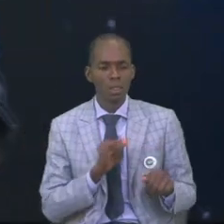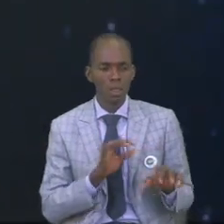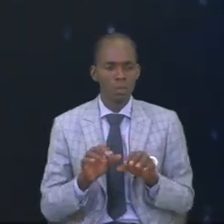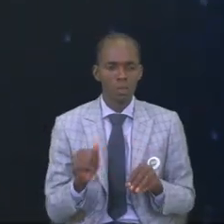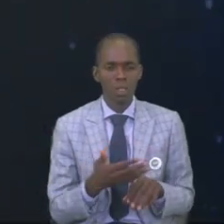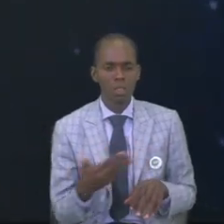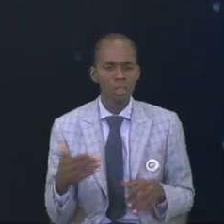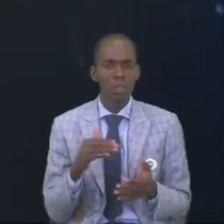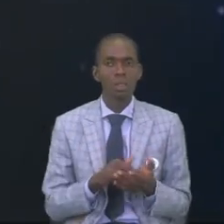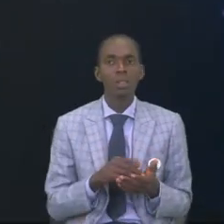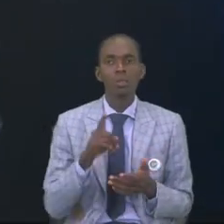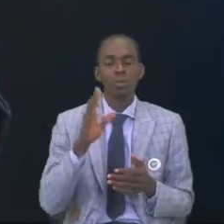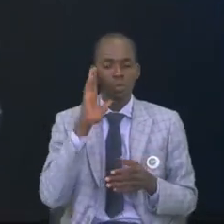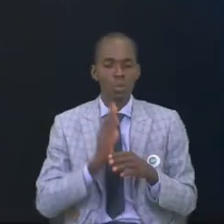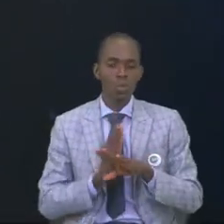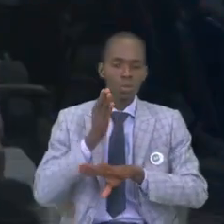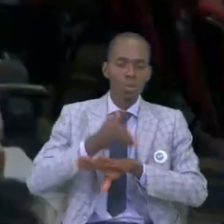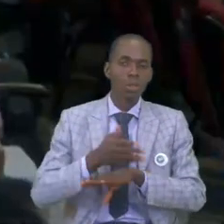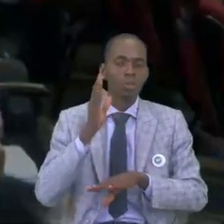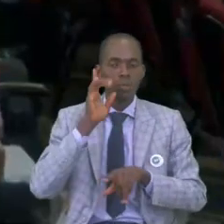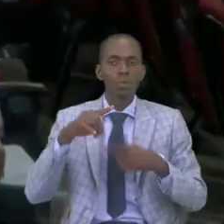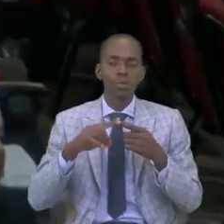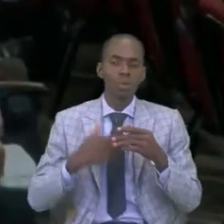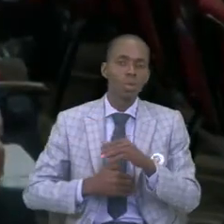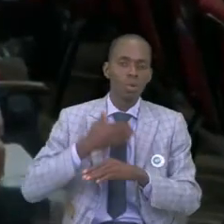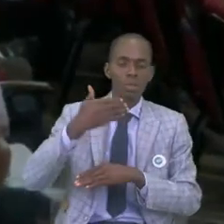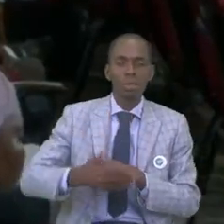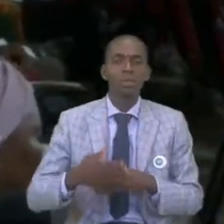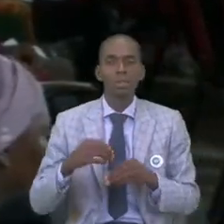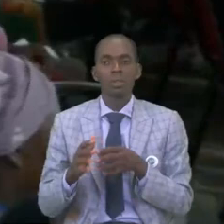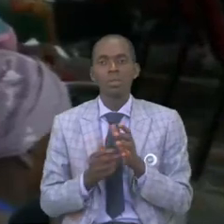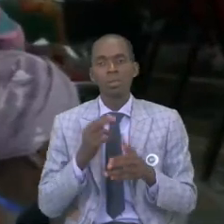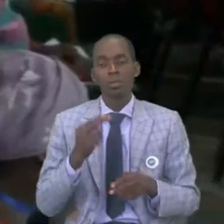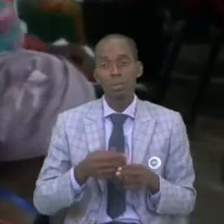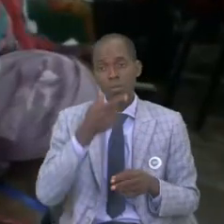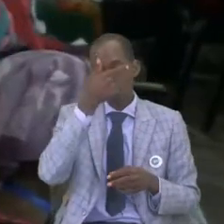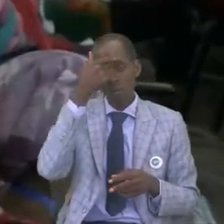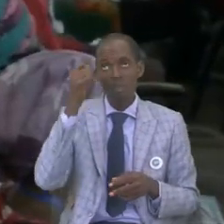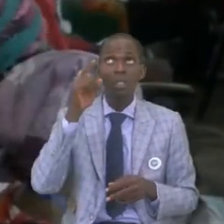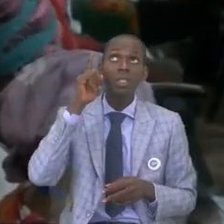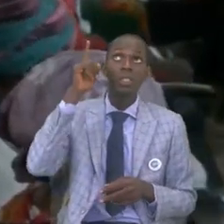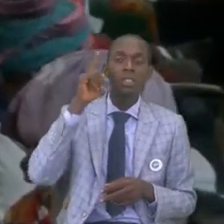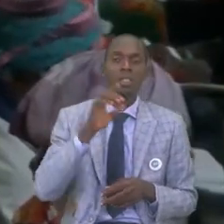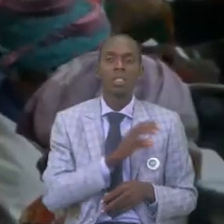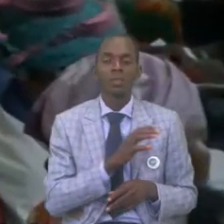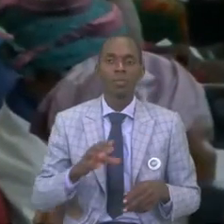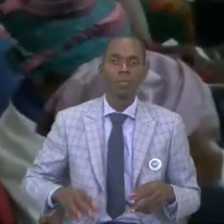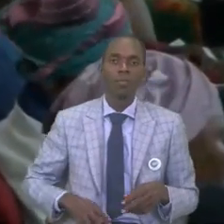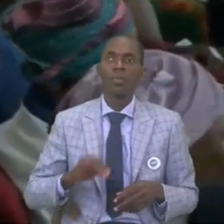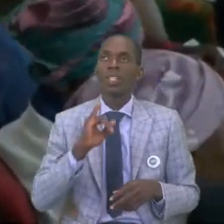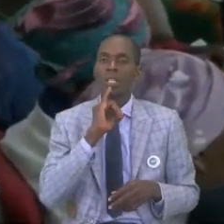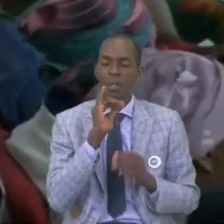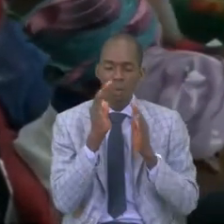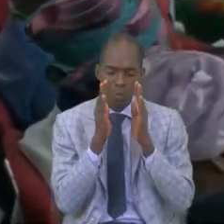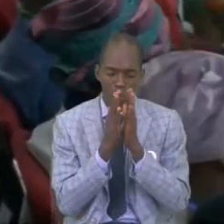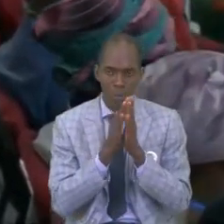go over, you'll get to the other side. Because he, Christ, is praying for you.